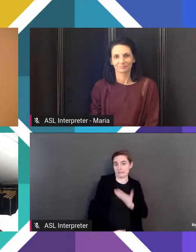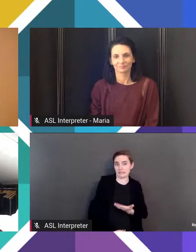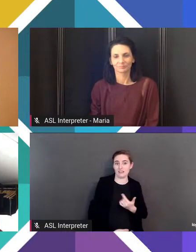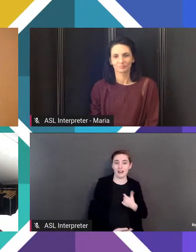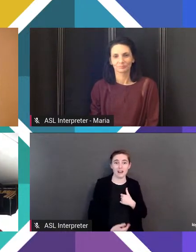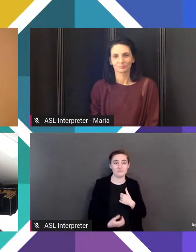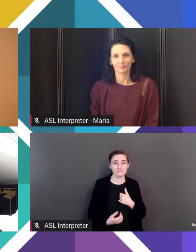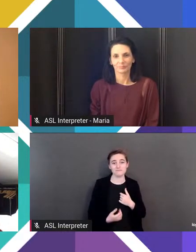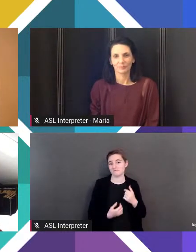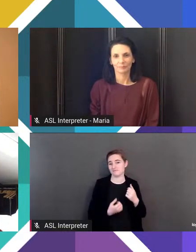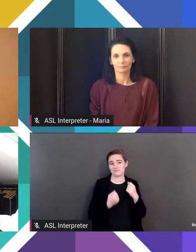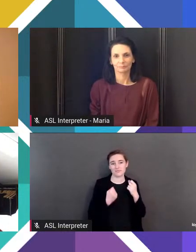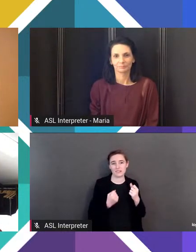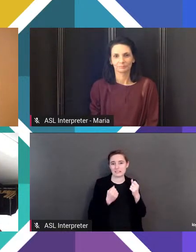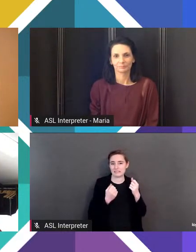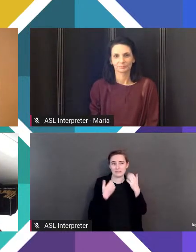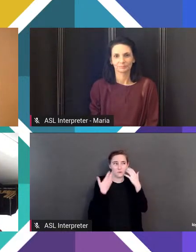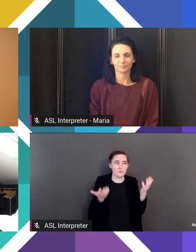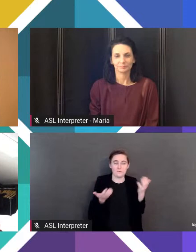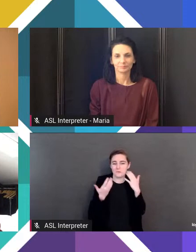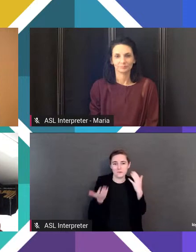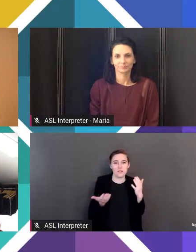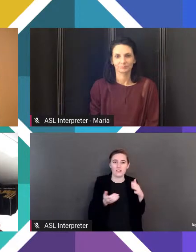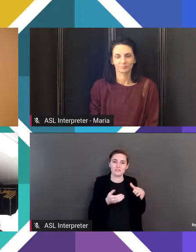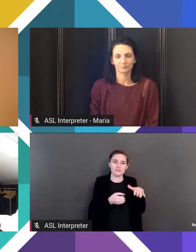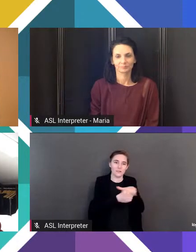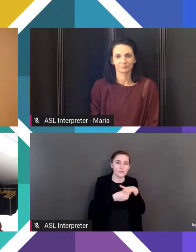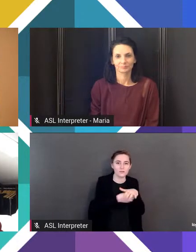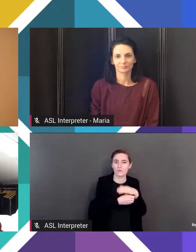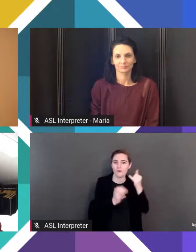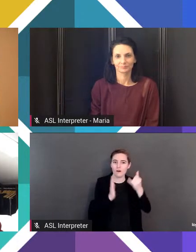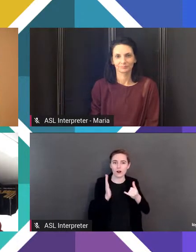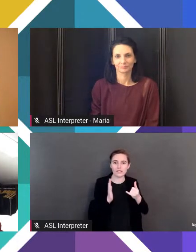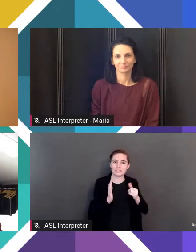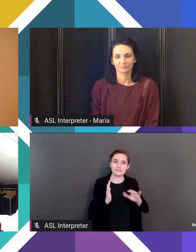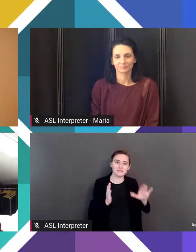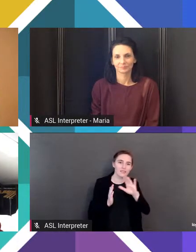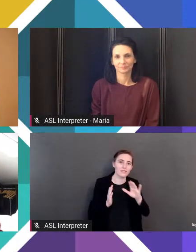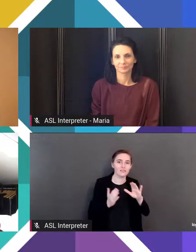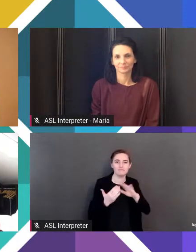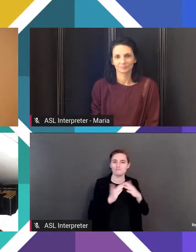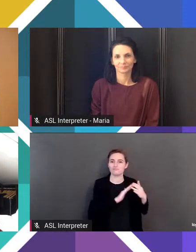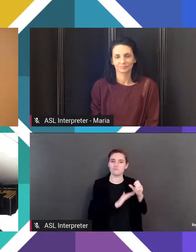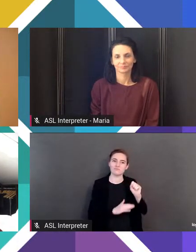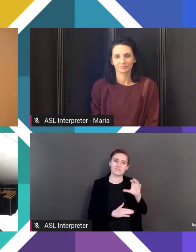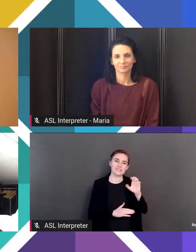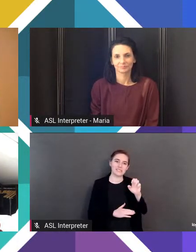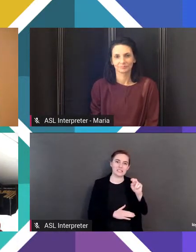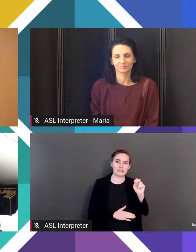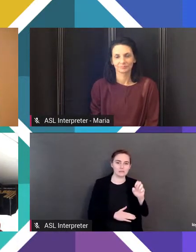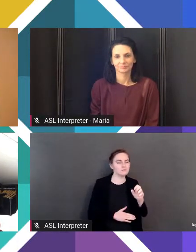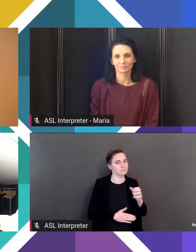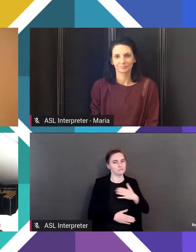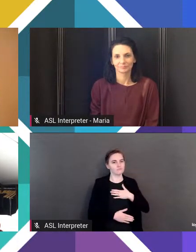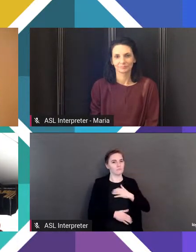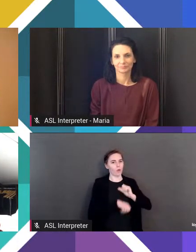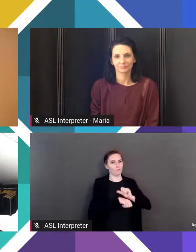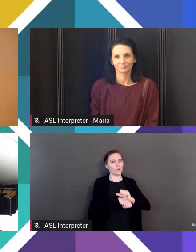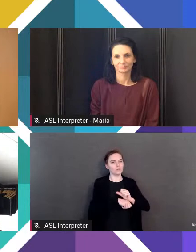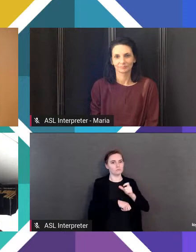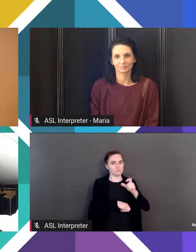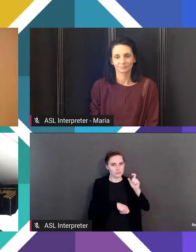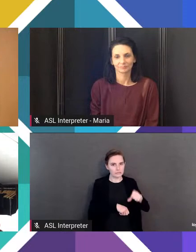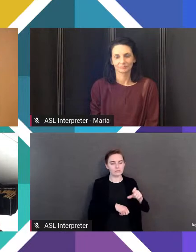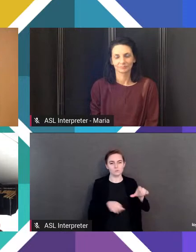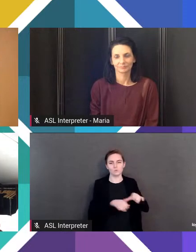with the local artist scene and have a lot of work to do on my part with that. My hope actually was